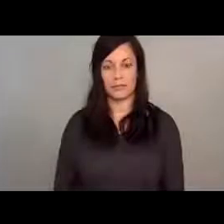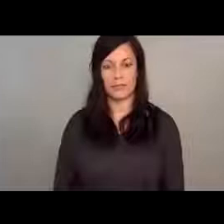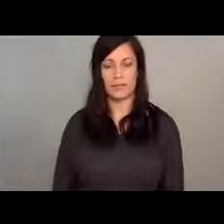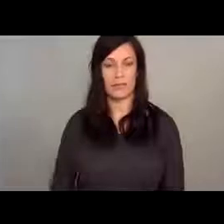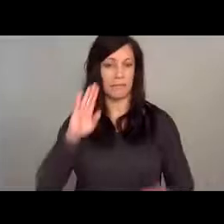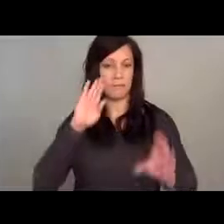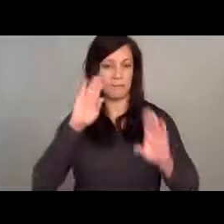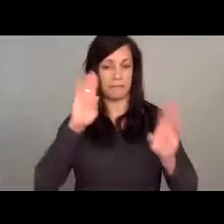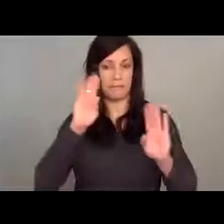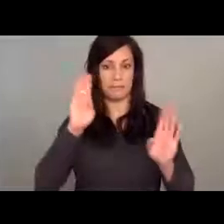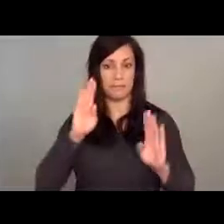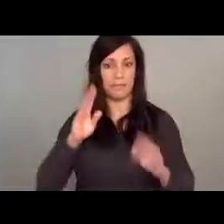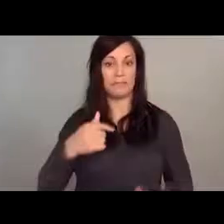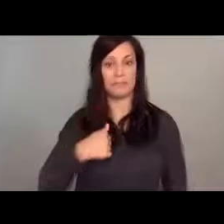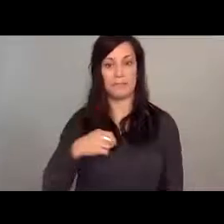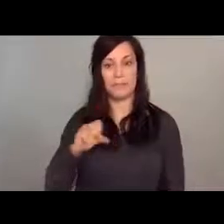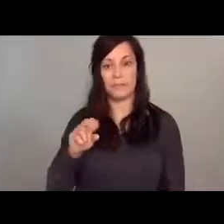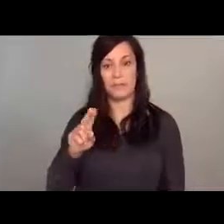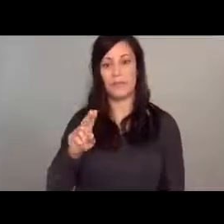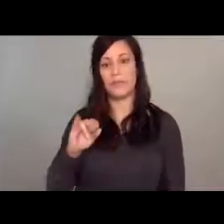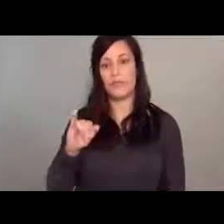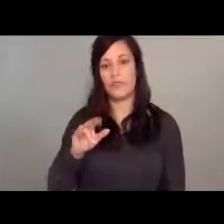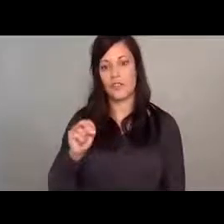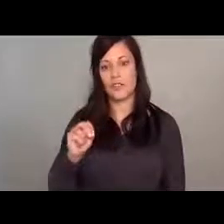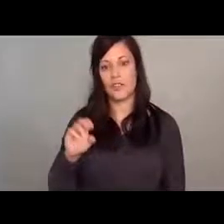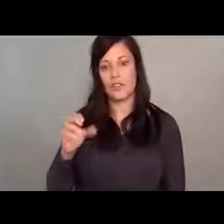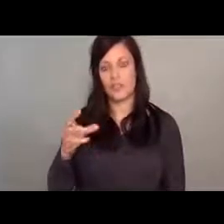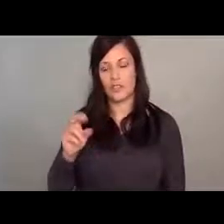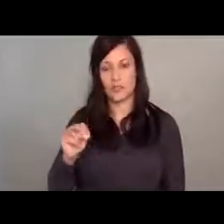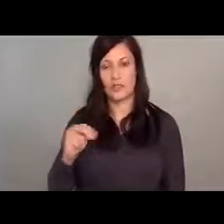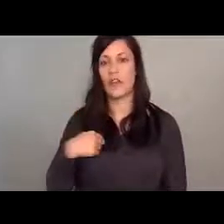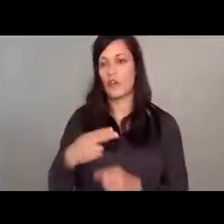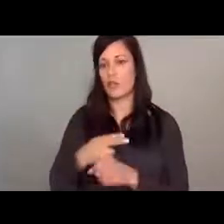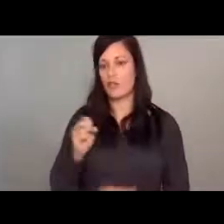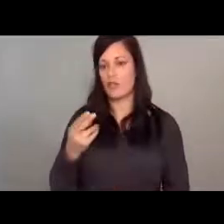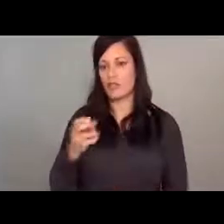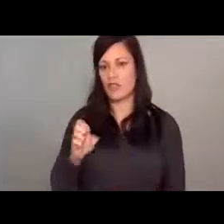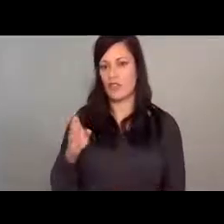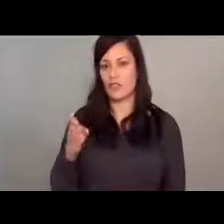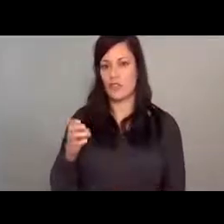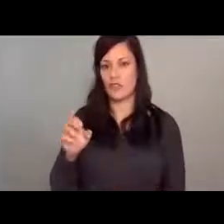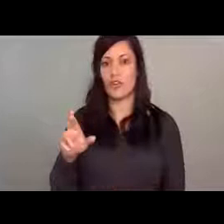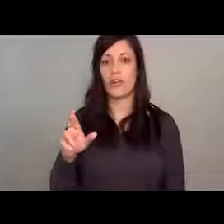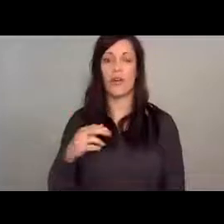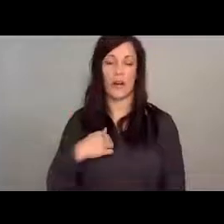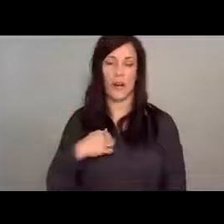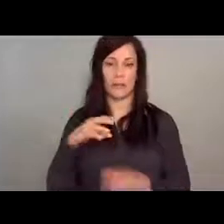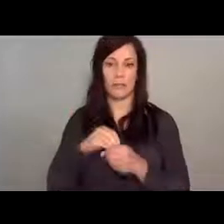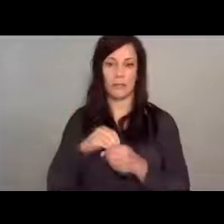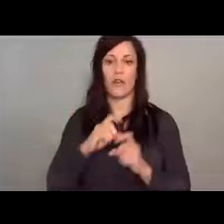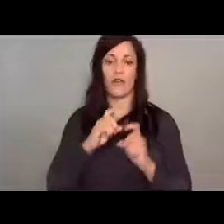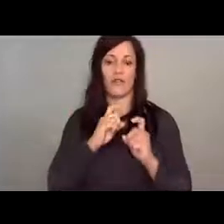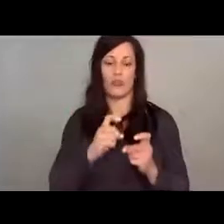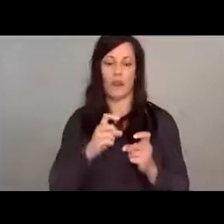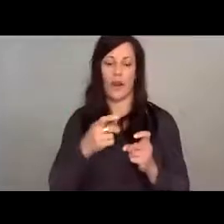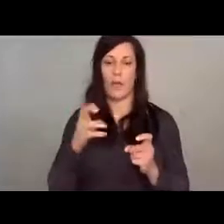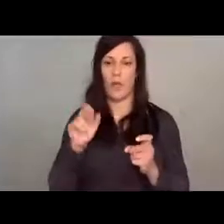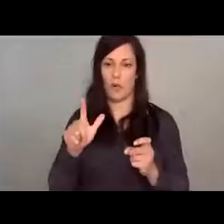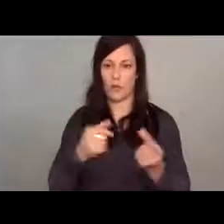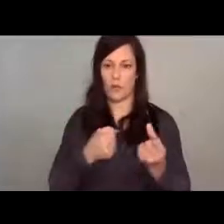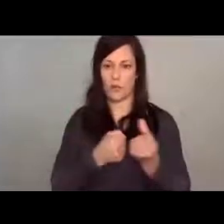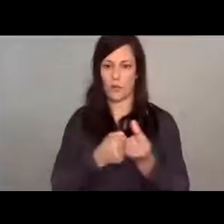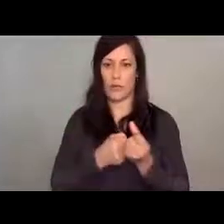Hello, everyone. My name is Sujin Chan. I use she, her pronouns, and I'm serving as the grants portal support person for the